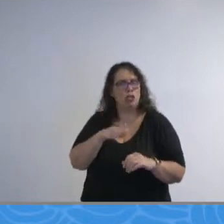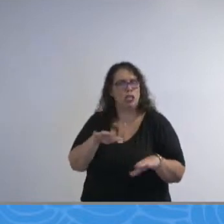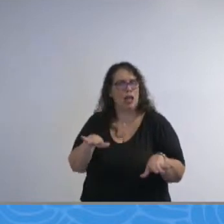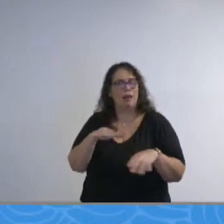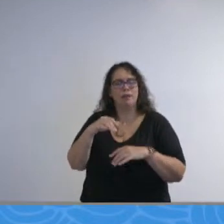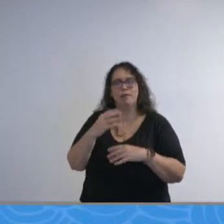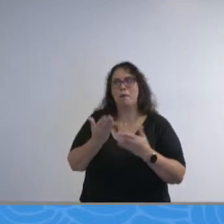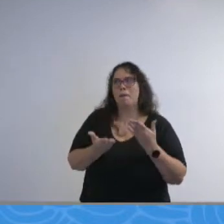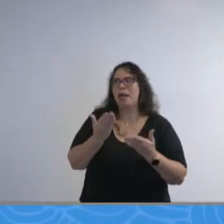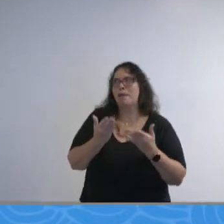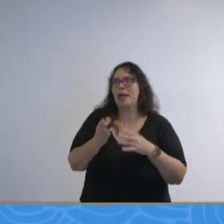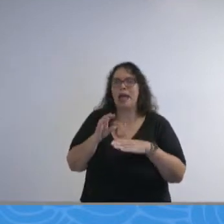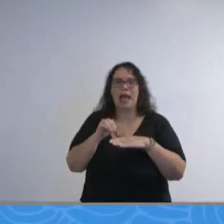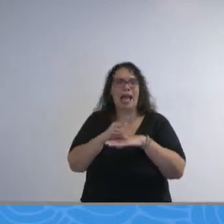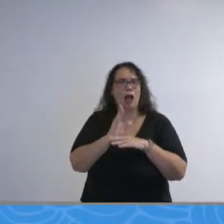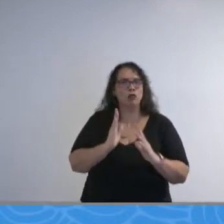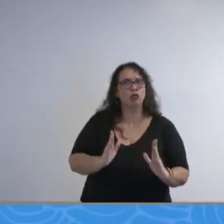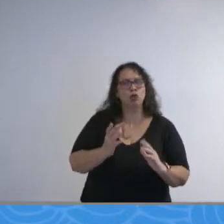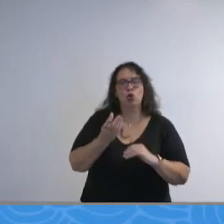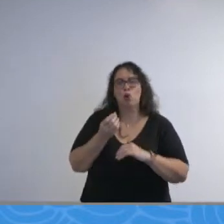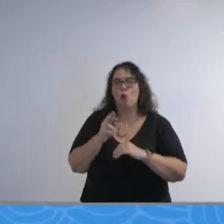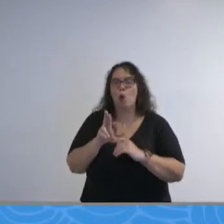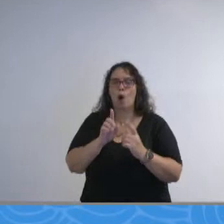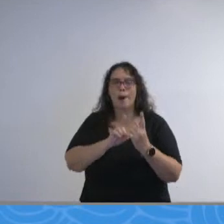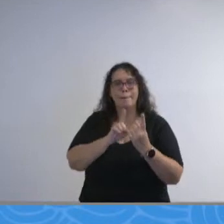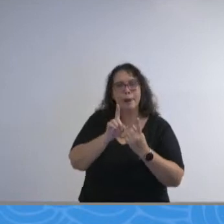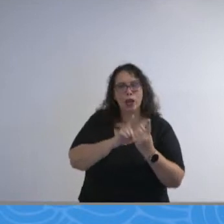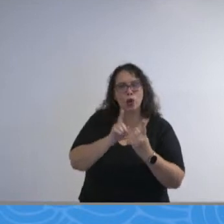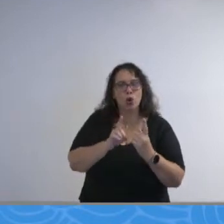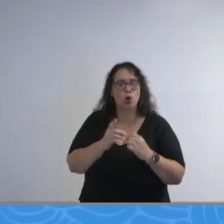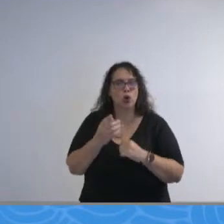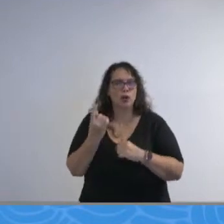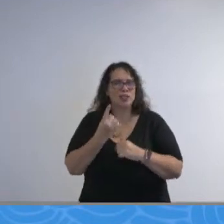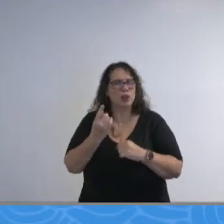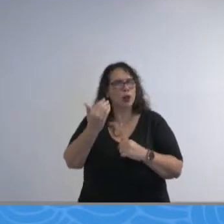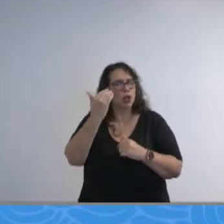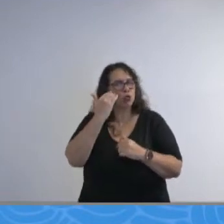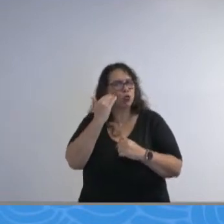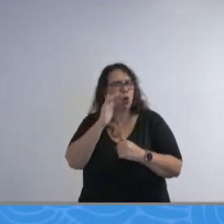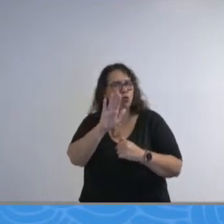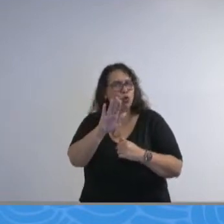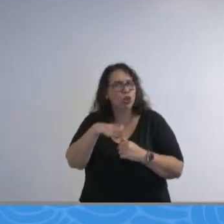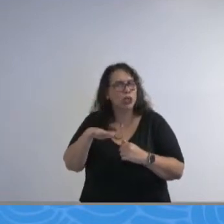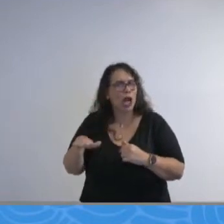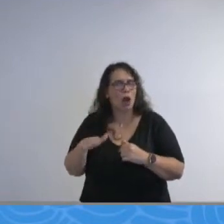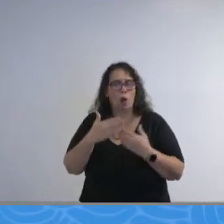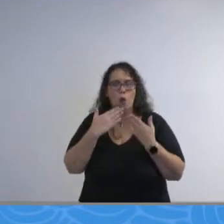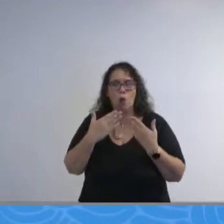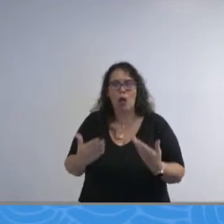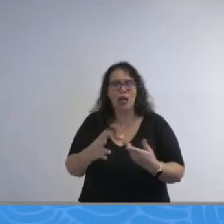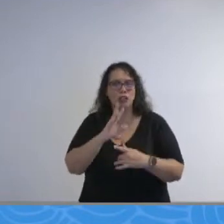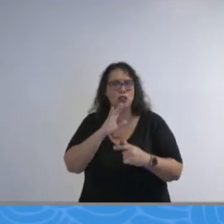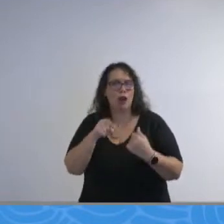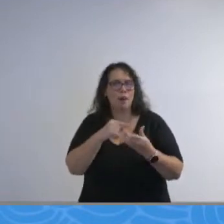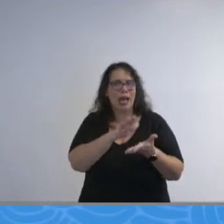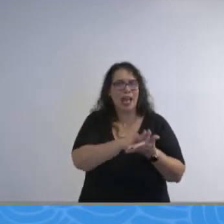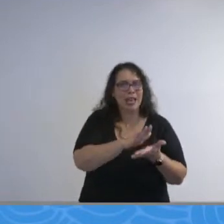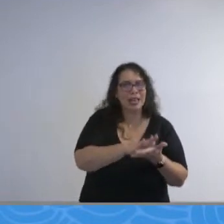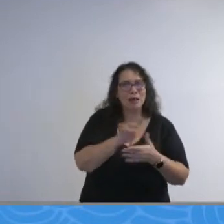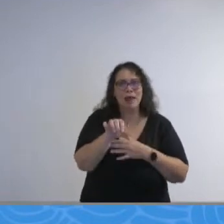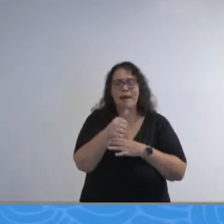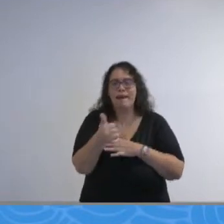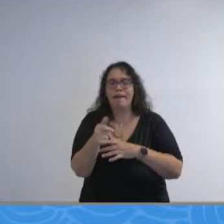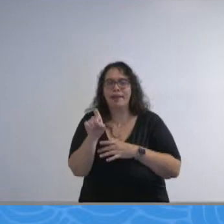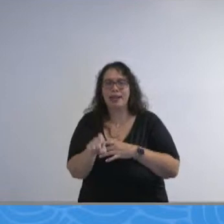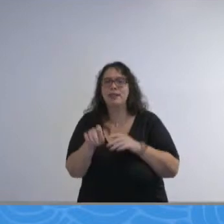a counselor or a mentor, or somebody who knows your child very well and can speak to their academic and other needs, they